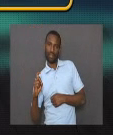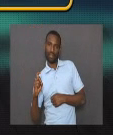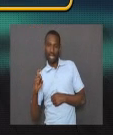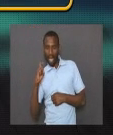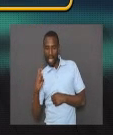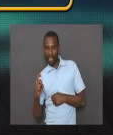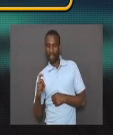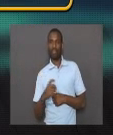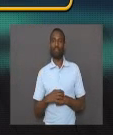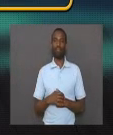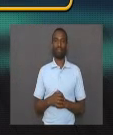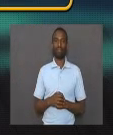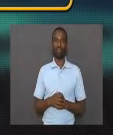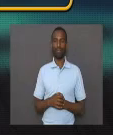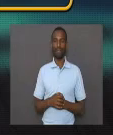of the box.